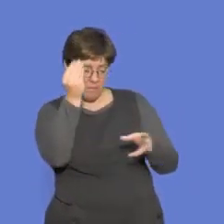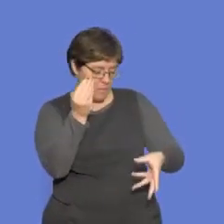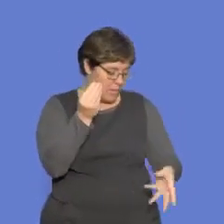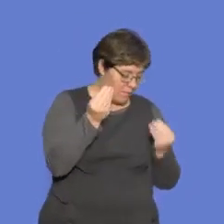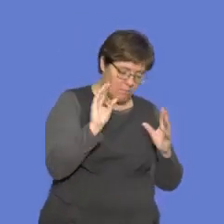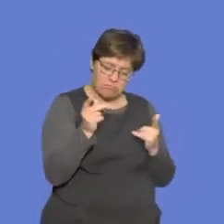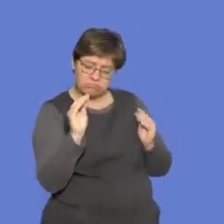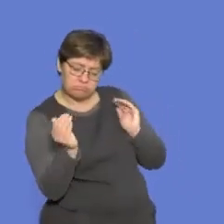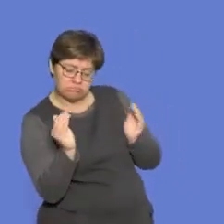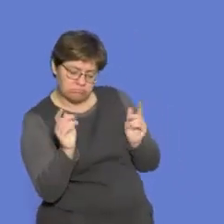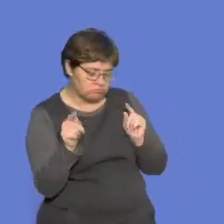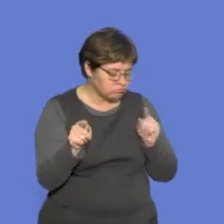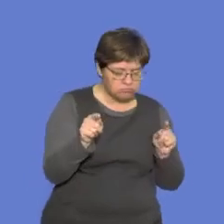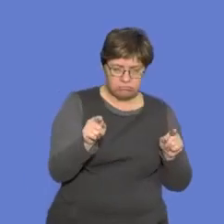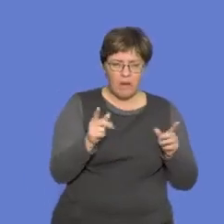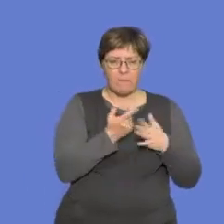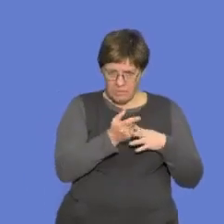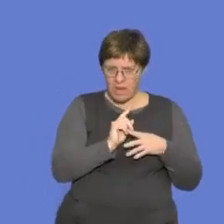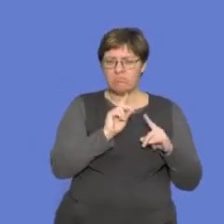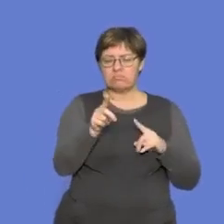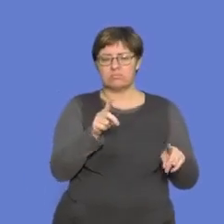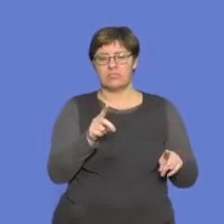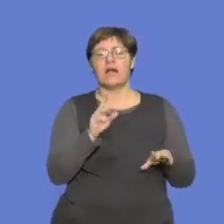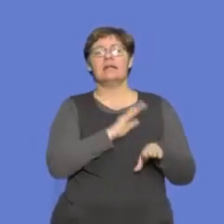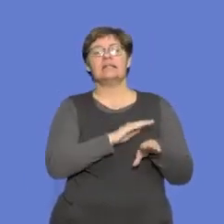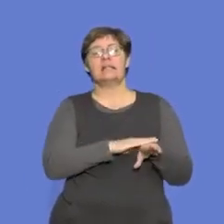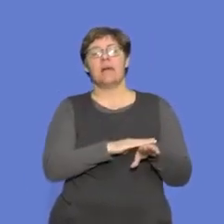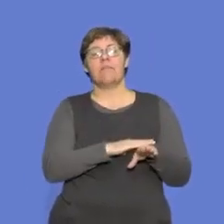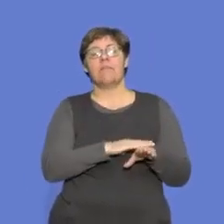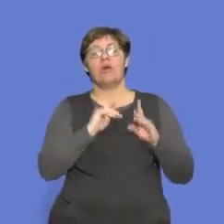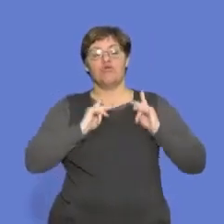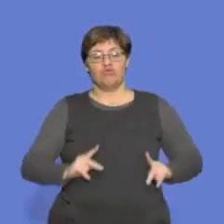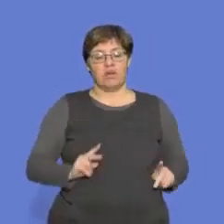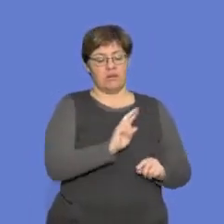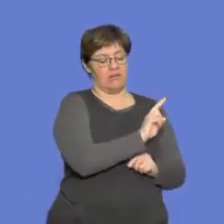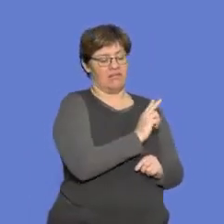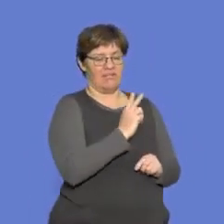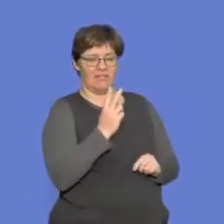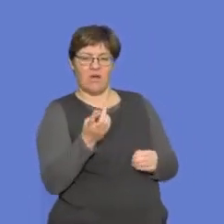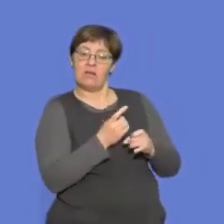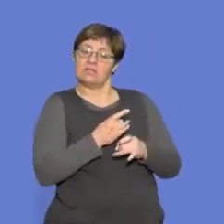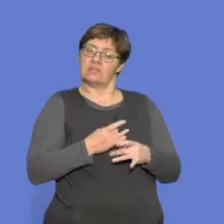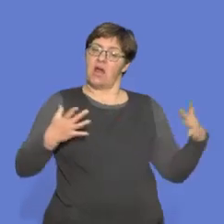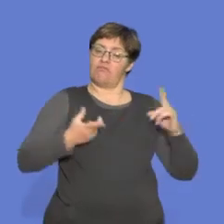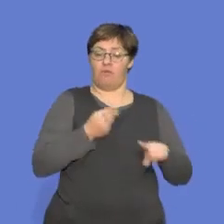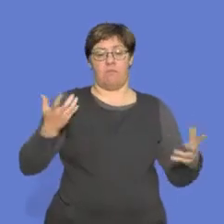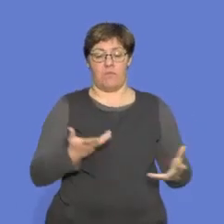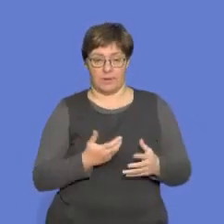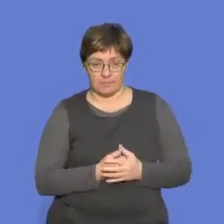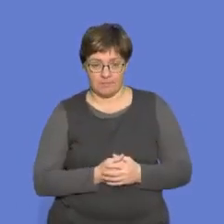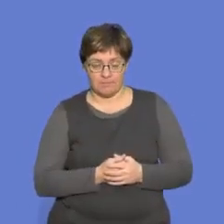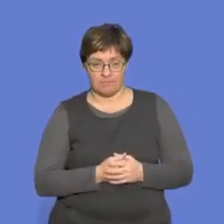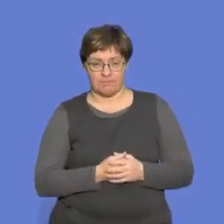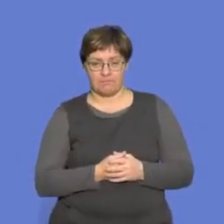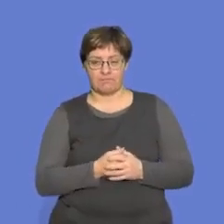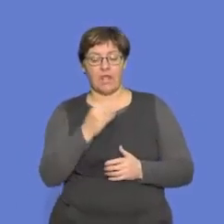of chronologically put together the timeline of human evolution and where that all began. And so again, the cradle of